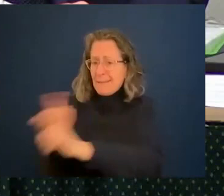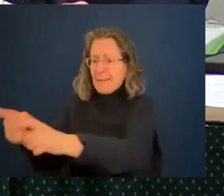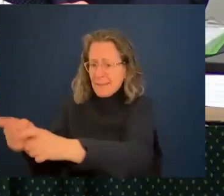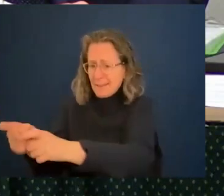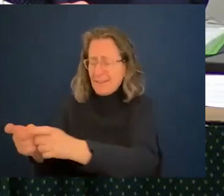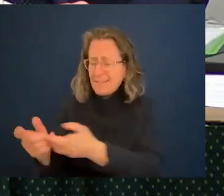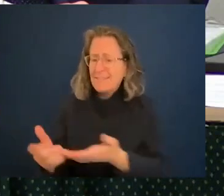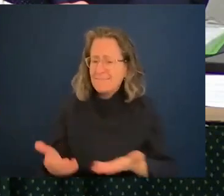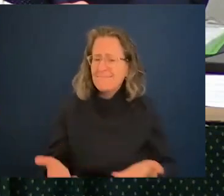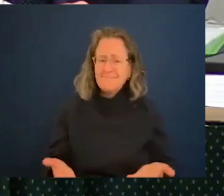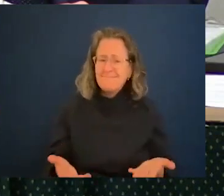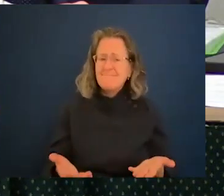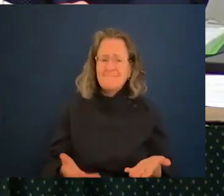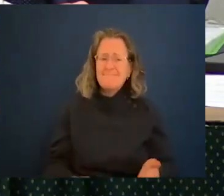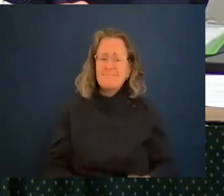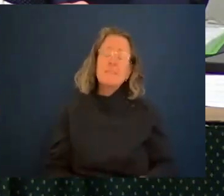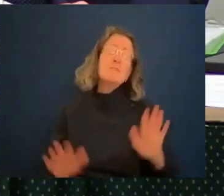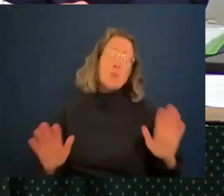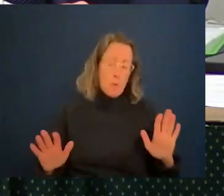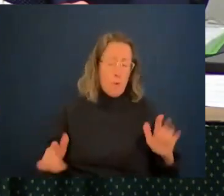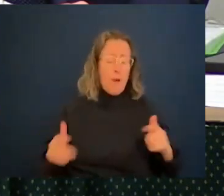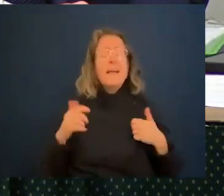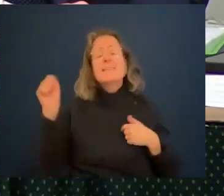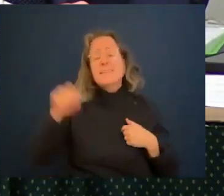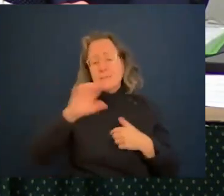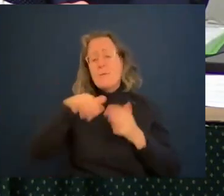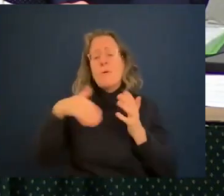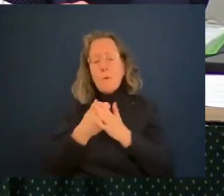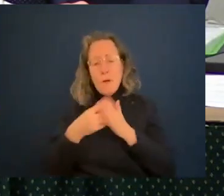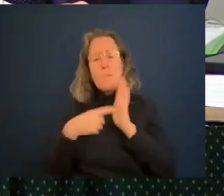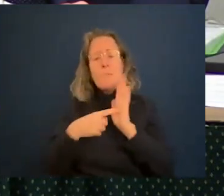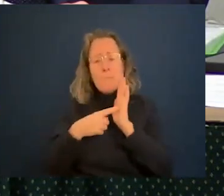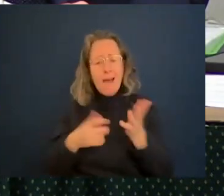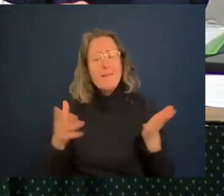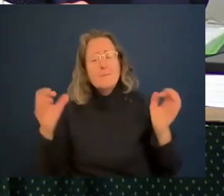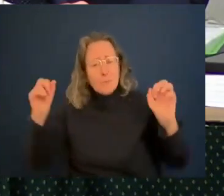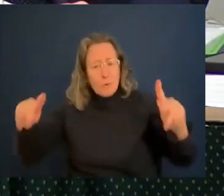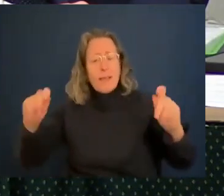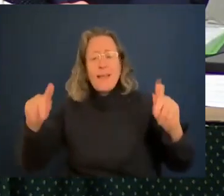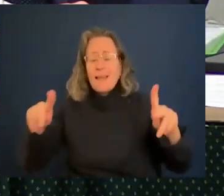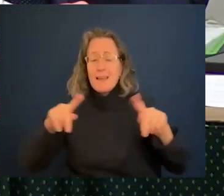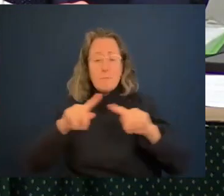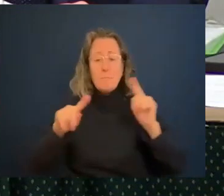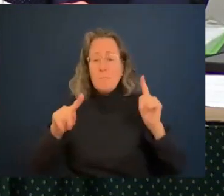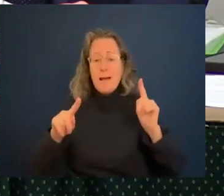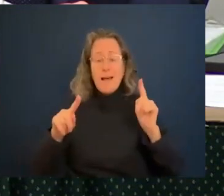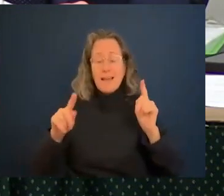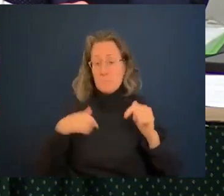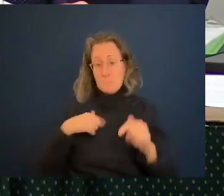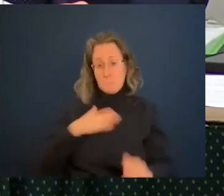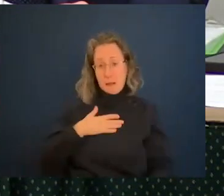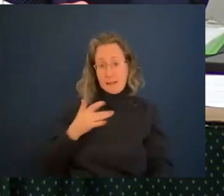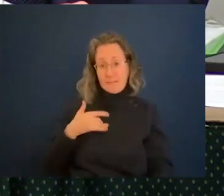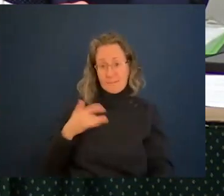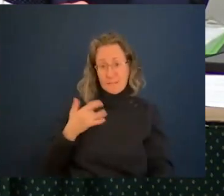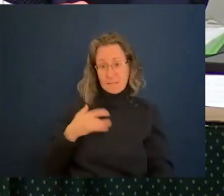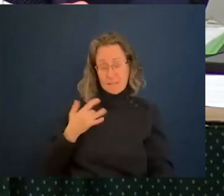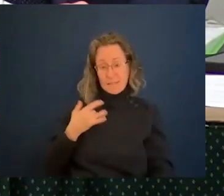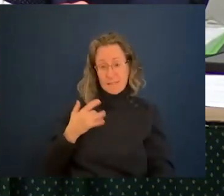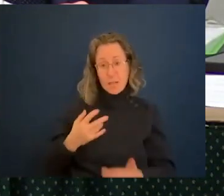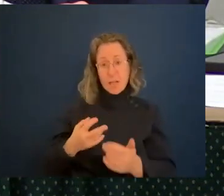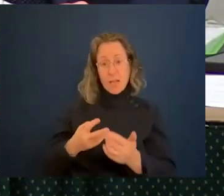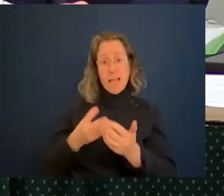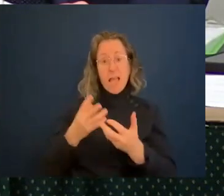could be valid but I think the hybrid Regional model should be taken off the table because